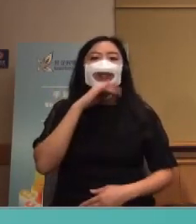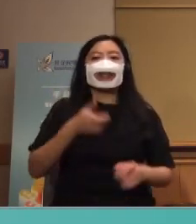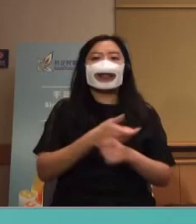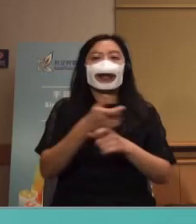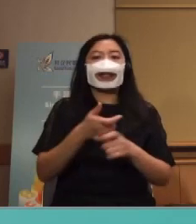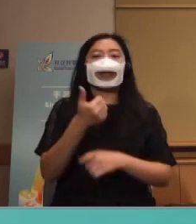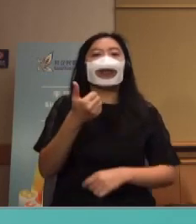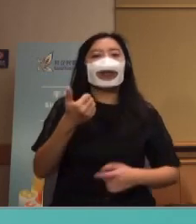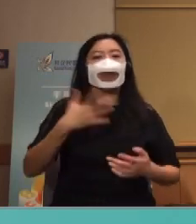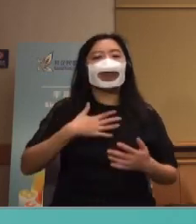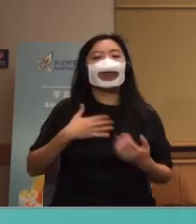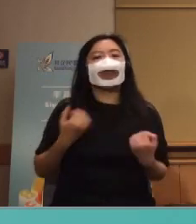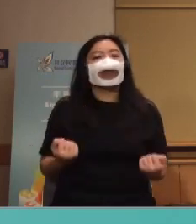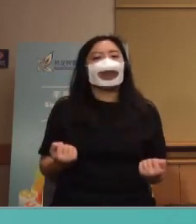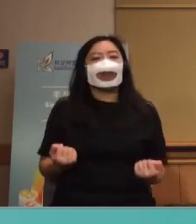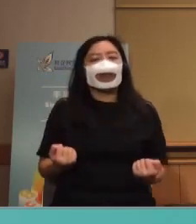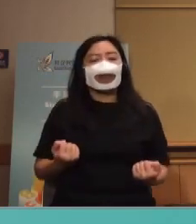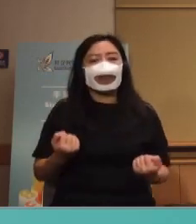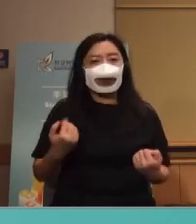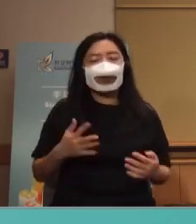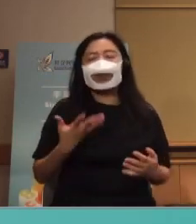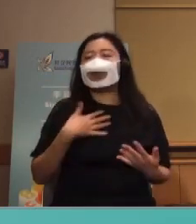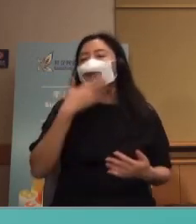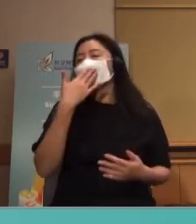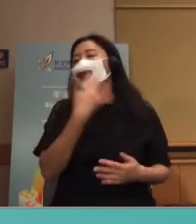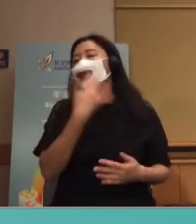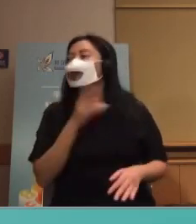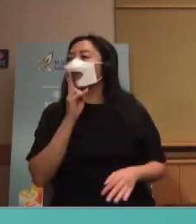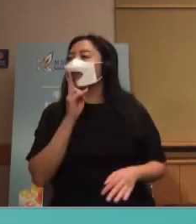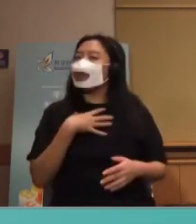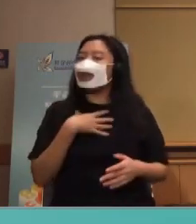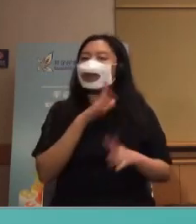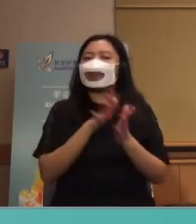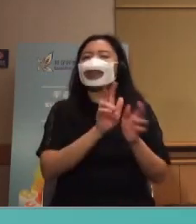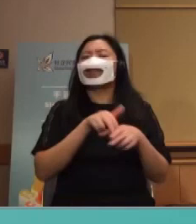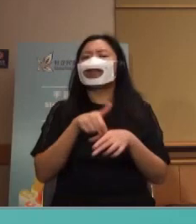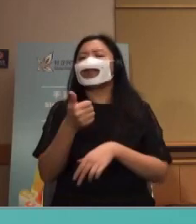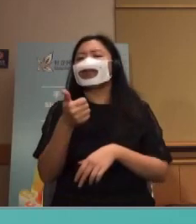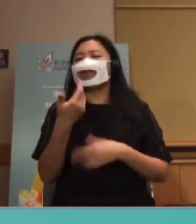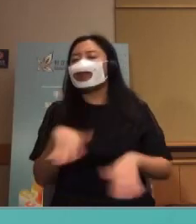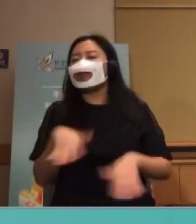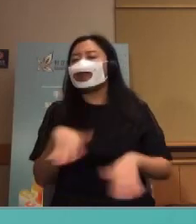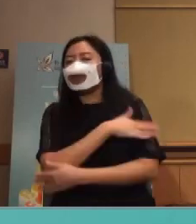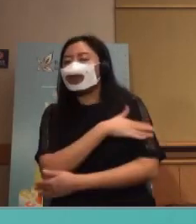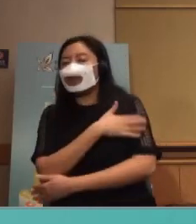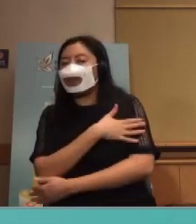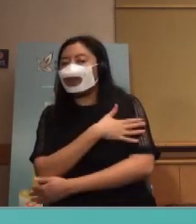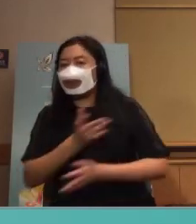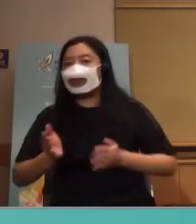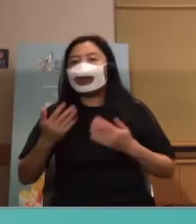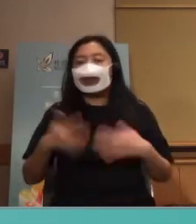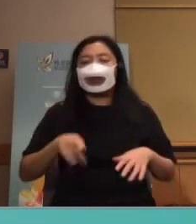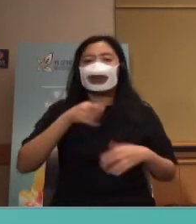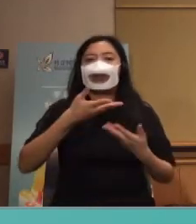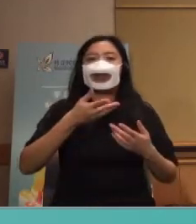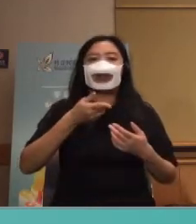proof of reserves, right? Everyone was just super happy about making money. But, you know, as Warren Buffett says, right, is that when the market tide recedes,